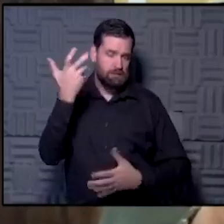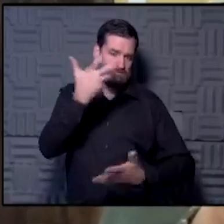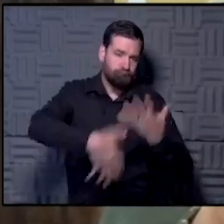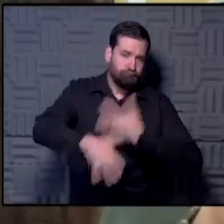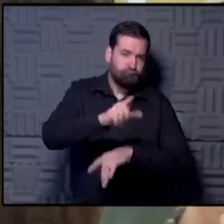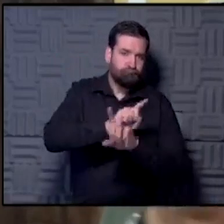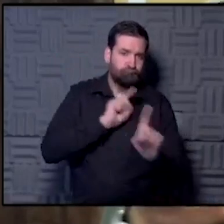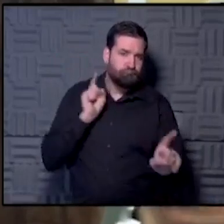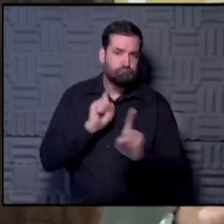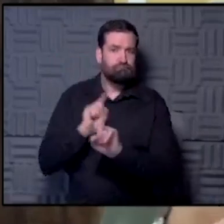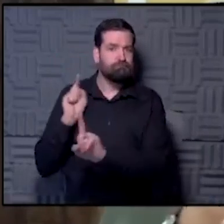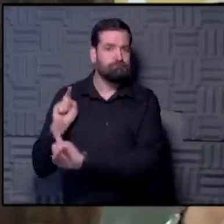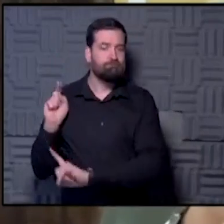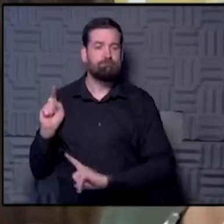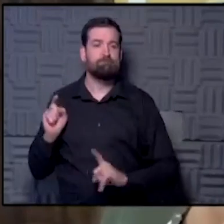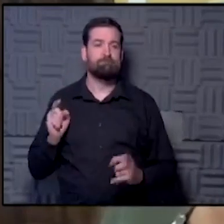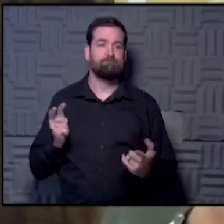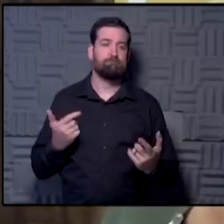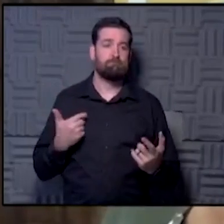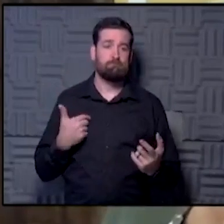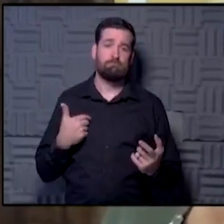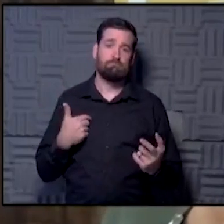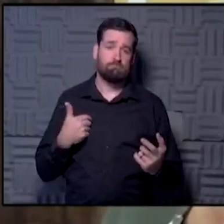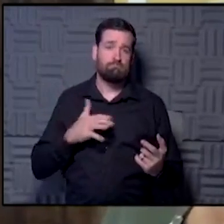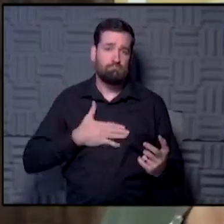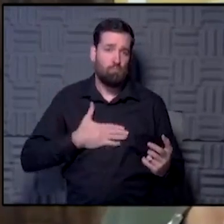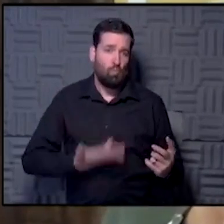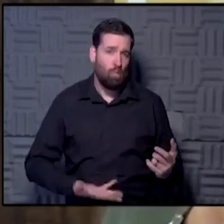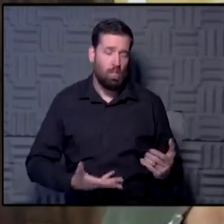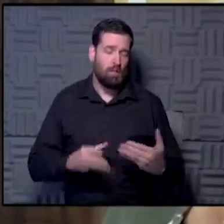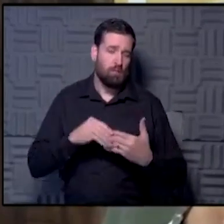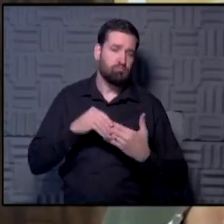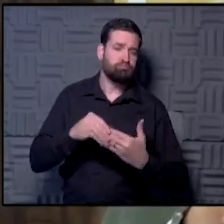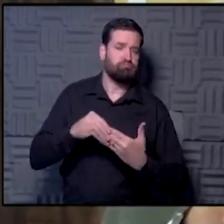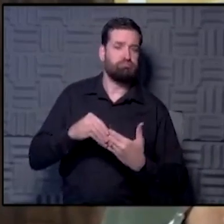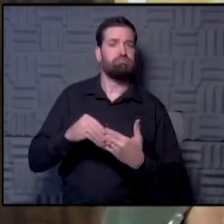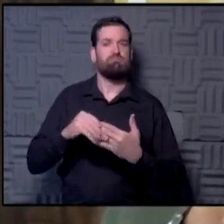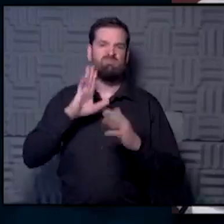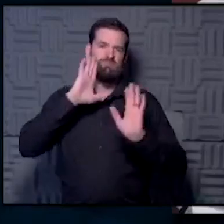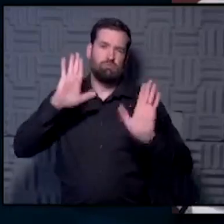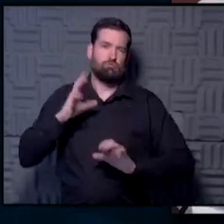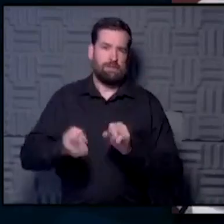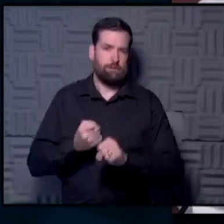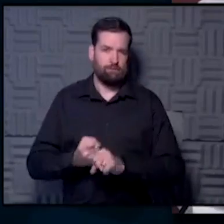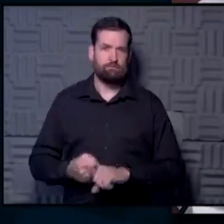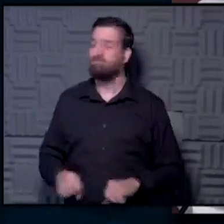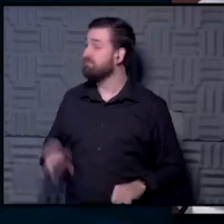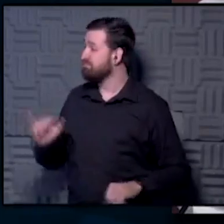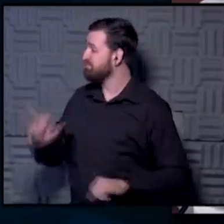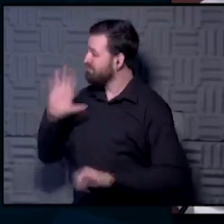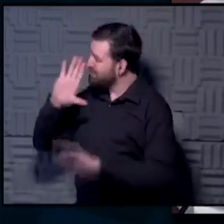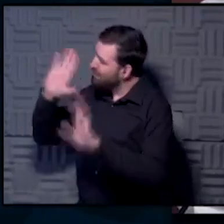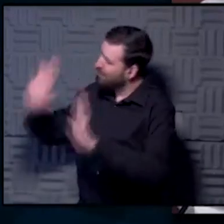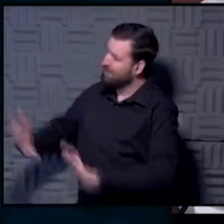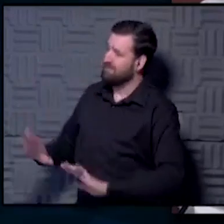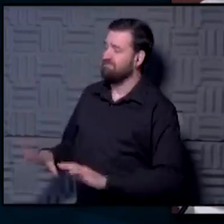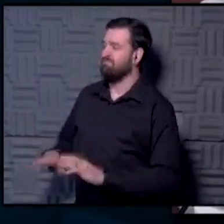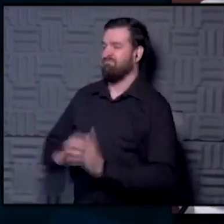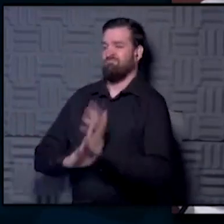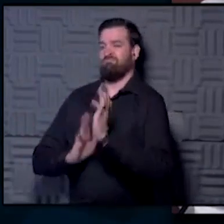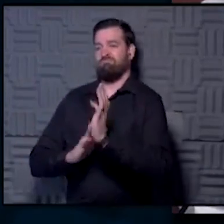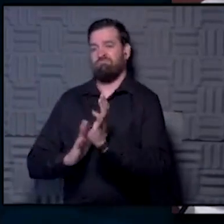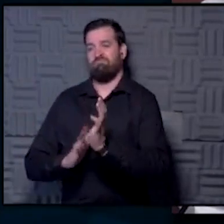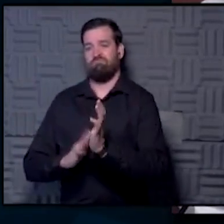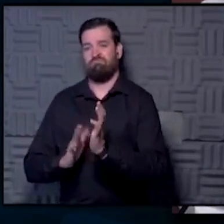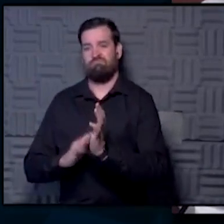distancing. It's something that we're willing to do this year to make sure that we can still have a great season. Yeah, that's awesome. Well, applause to you for